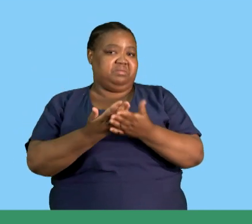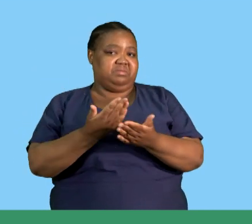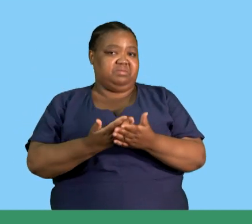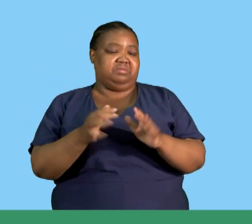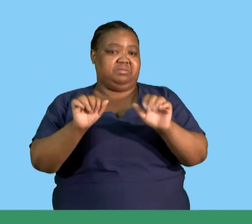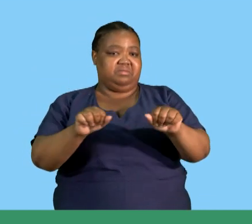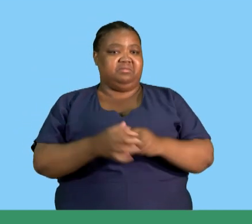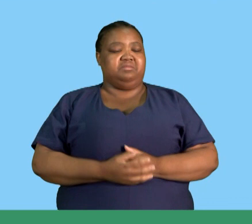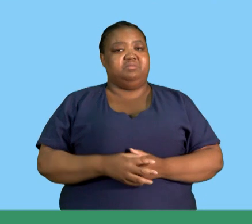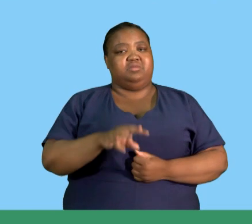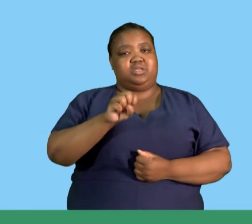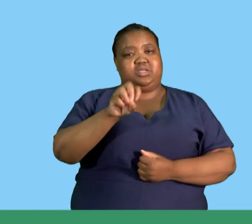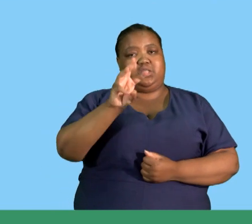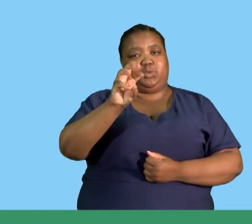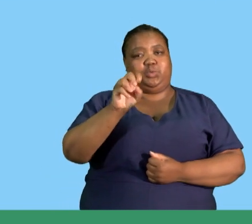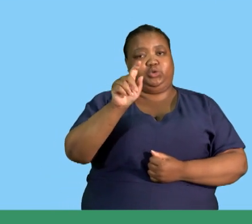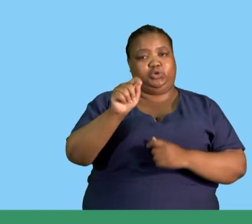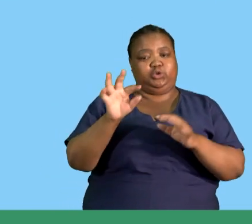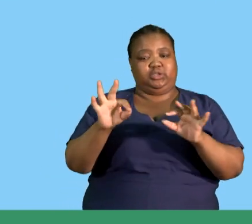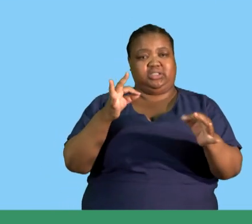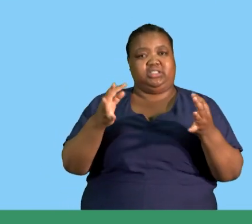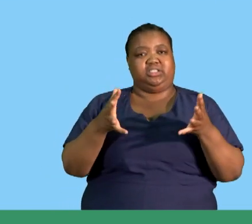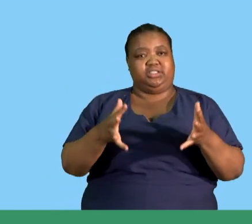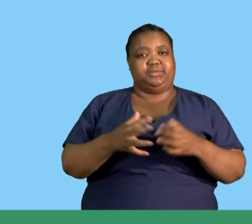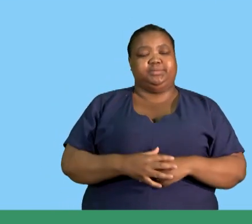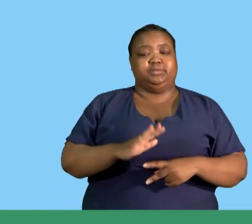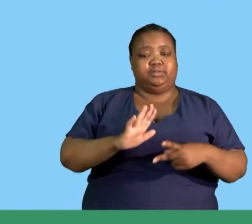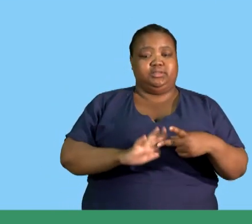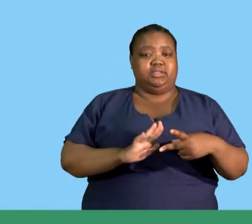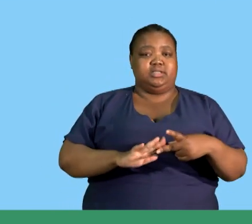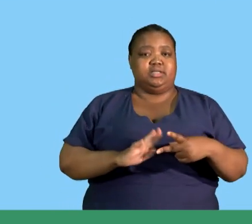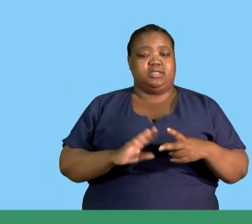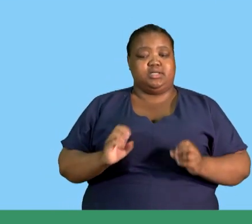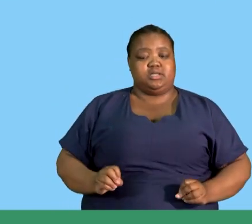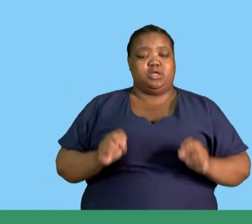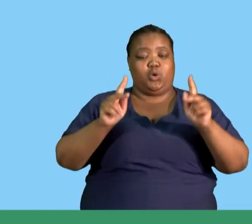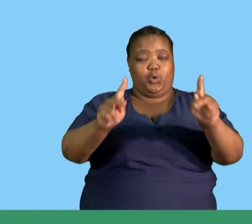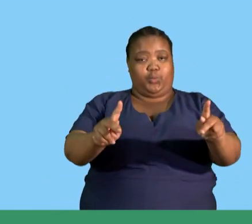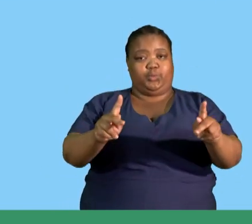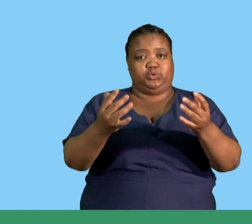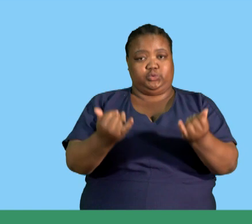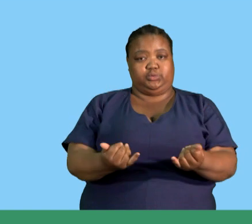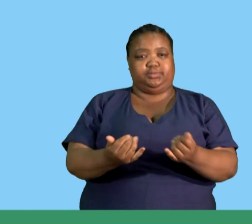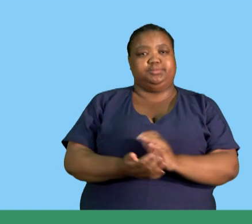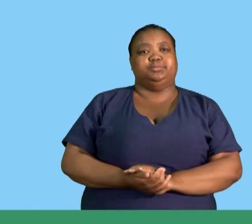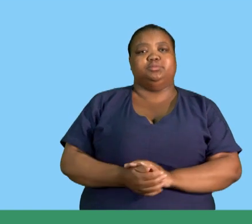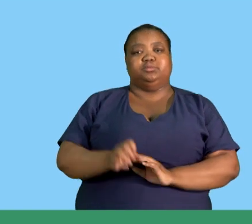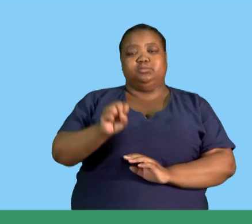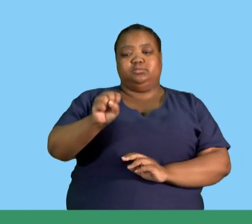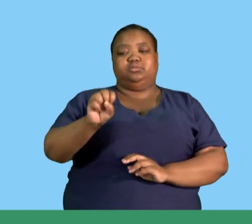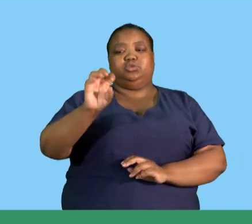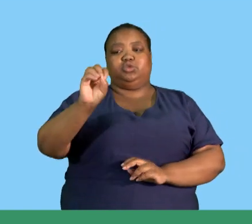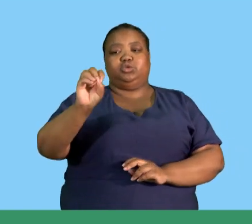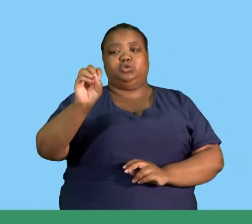this is weakness as under SWOT analysis. Right, now we will carry on with the opportunities as part of the SWOT analysis.